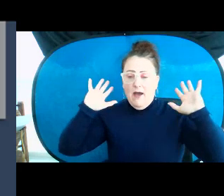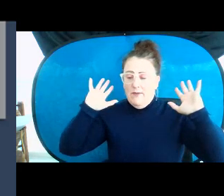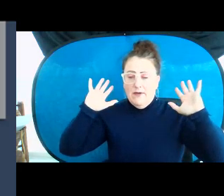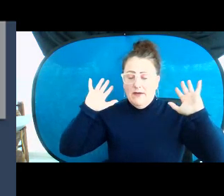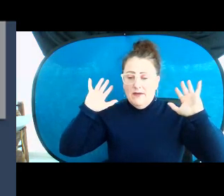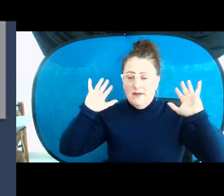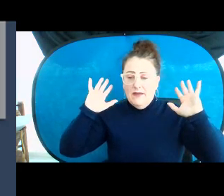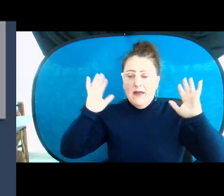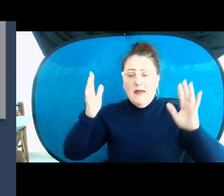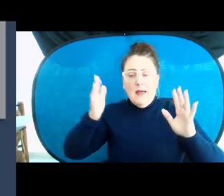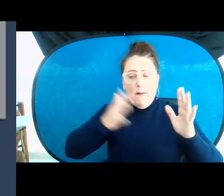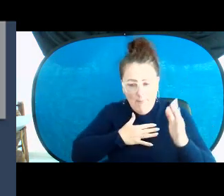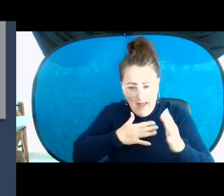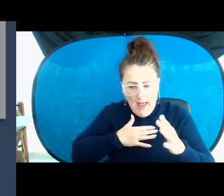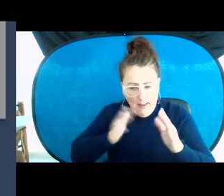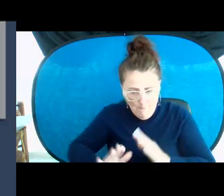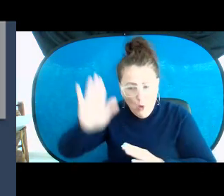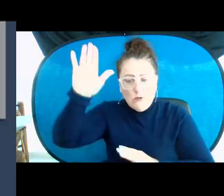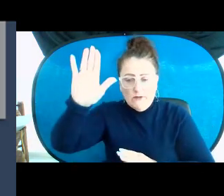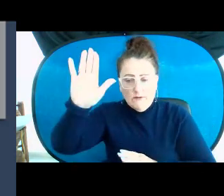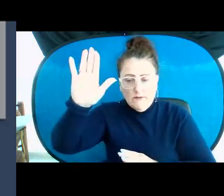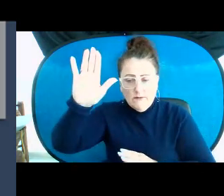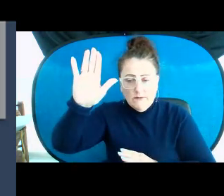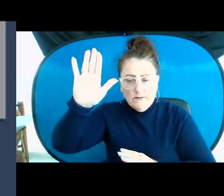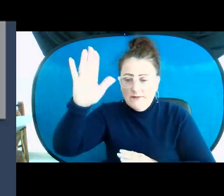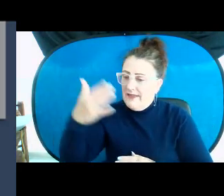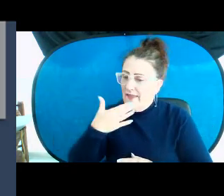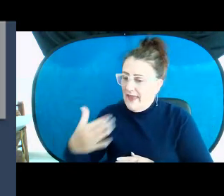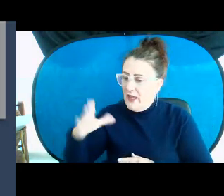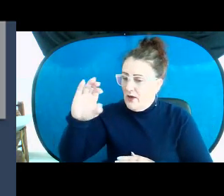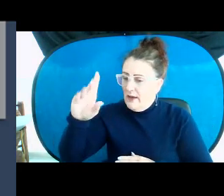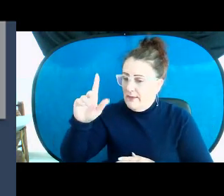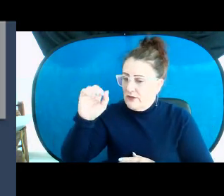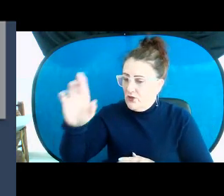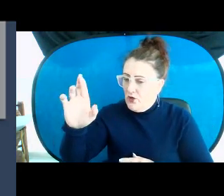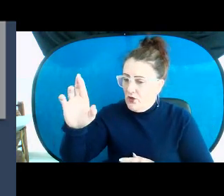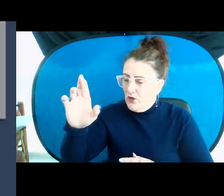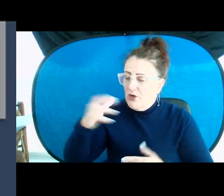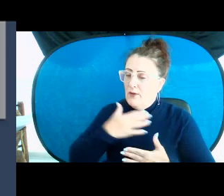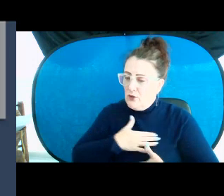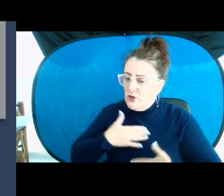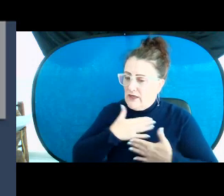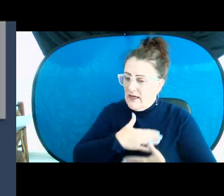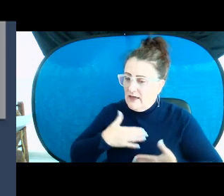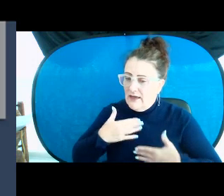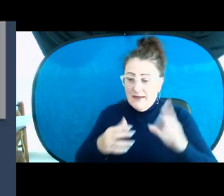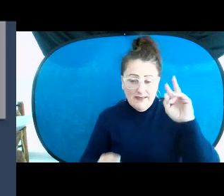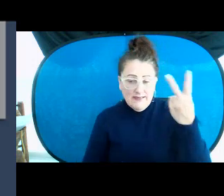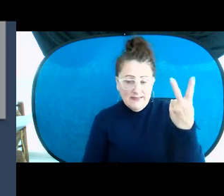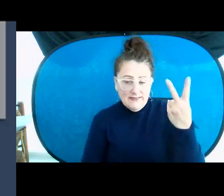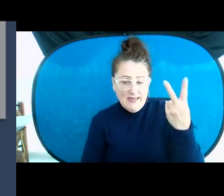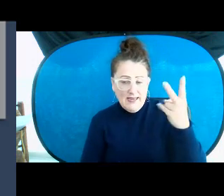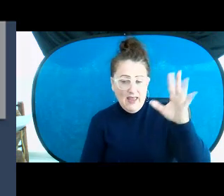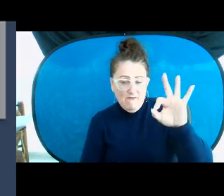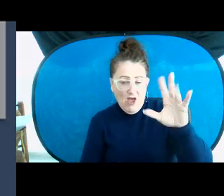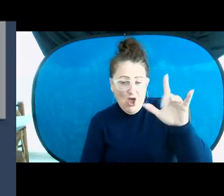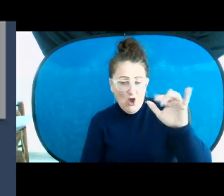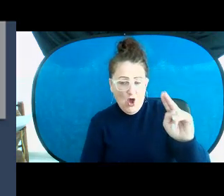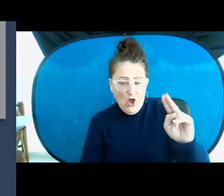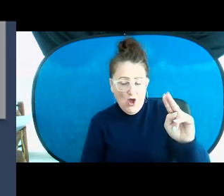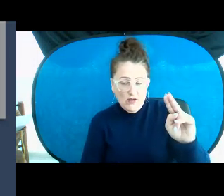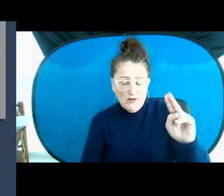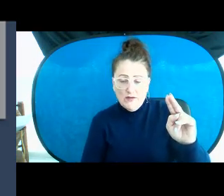make a motion. All right, thank you, Commissioner. Much appreciate it. Seconded by Commissioner Falcon. I'll pause to